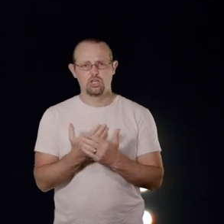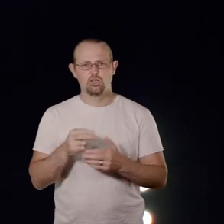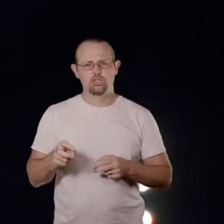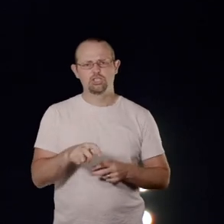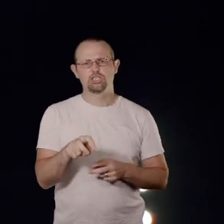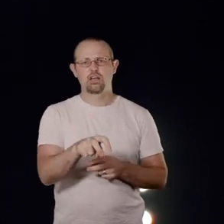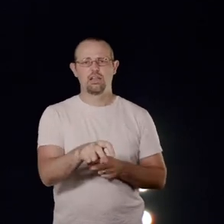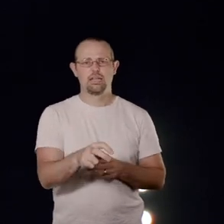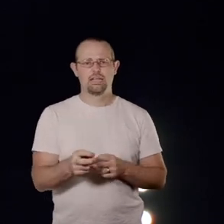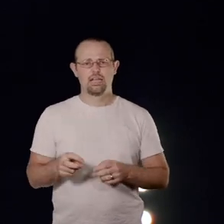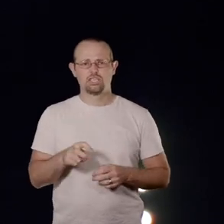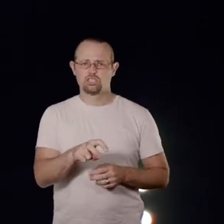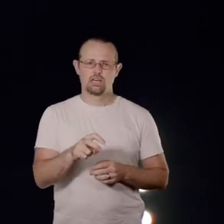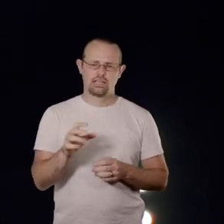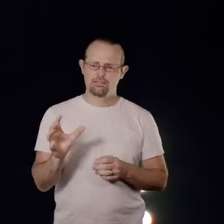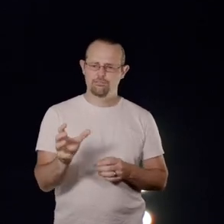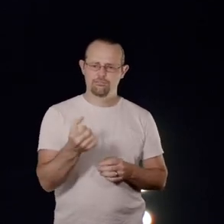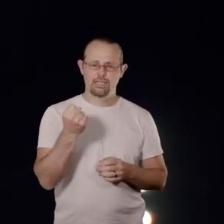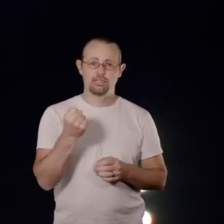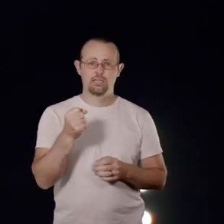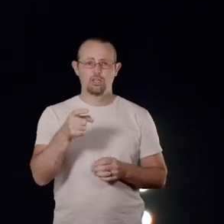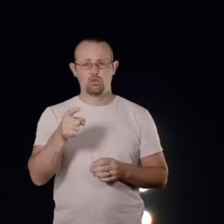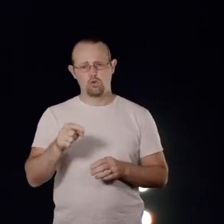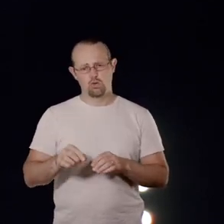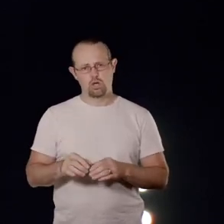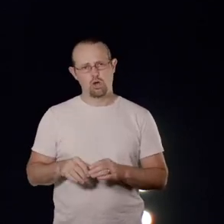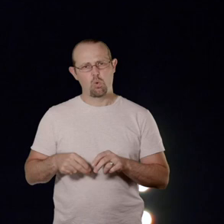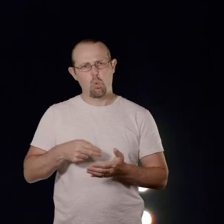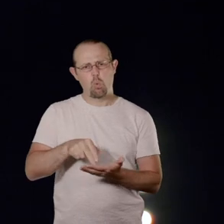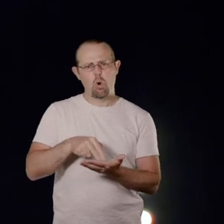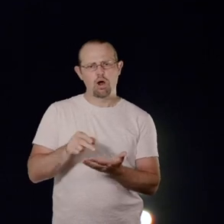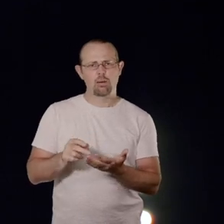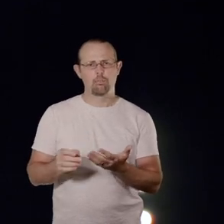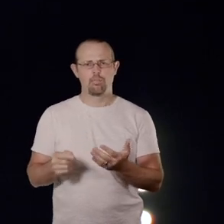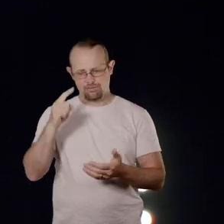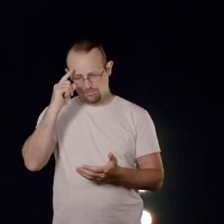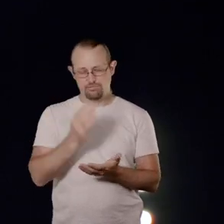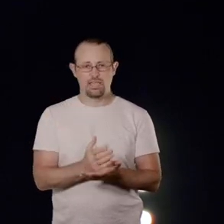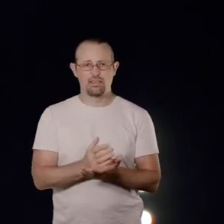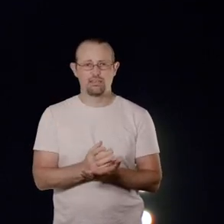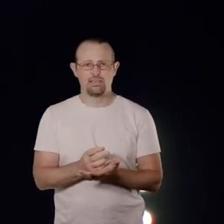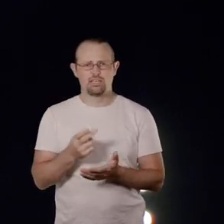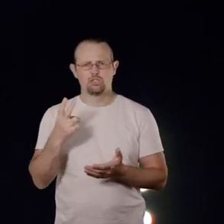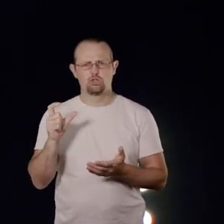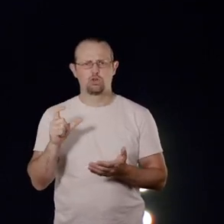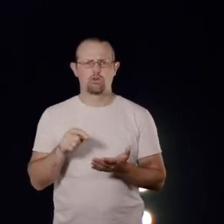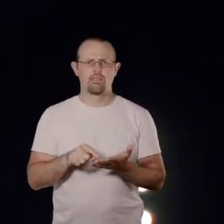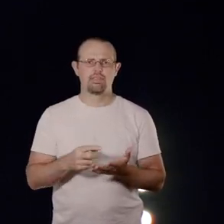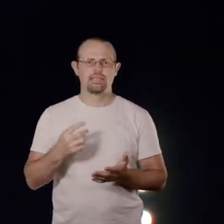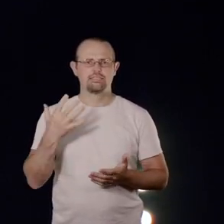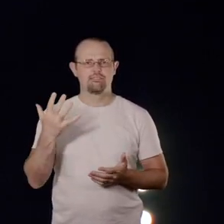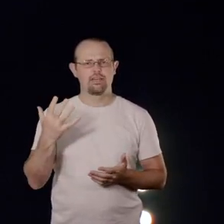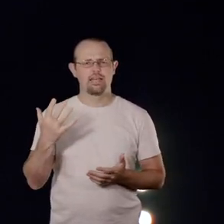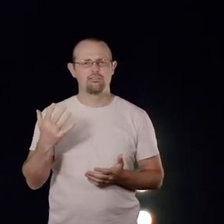begun a new journey to find that you can walk by faith. We find that in 2 Corinthians 5 and verse 17. You